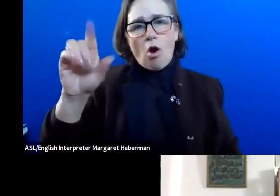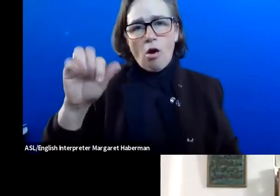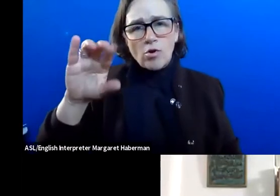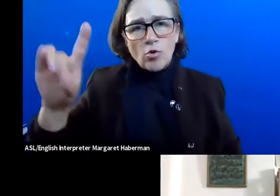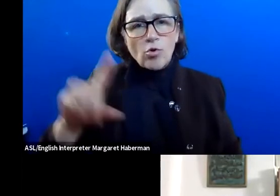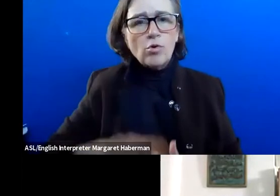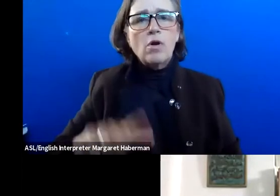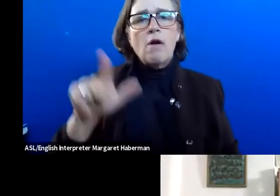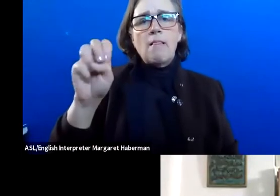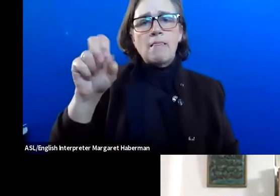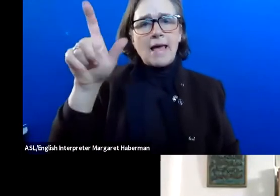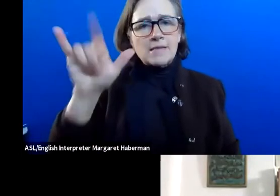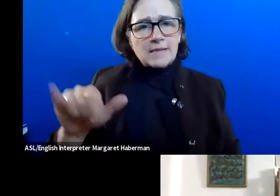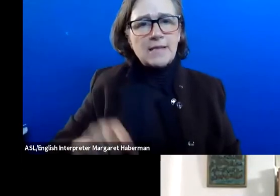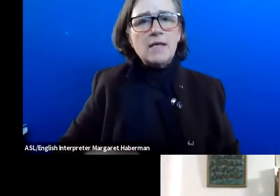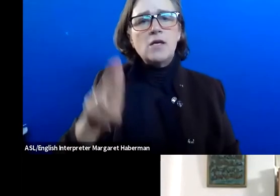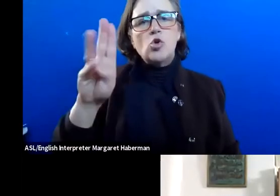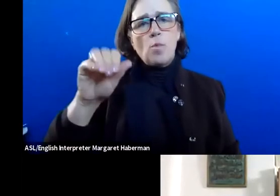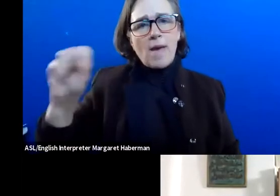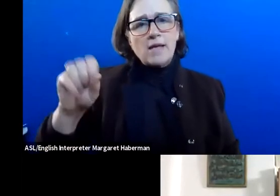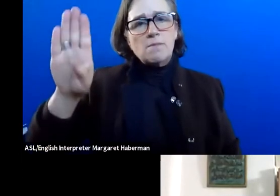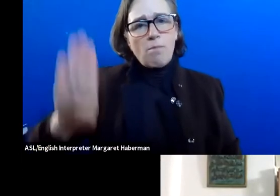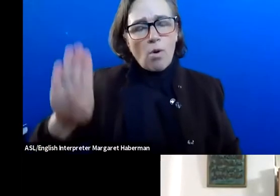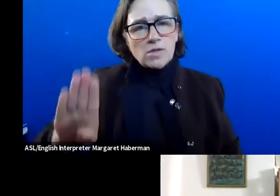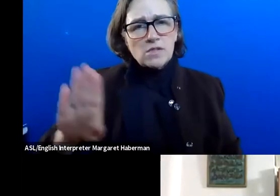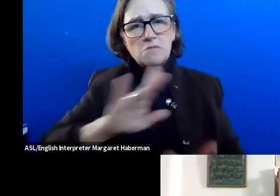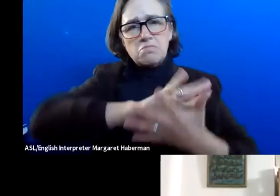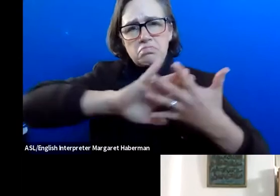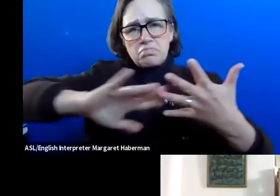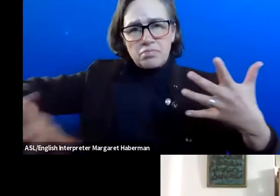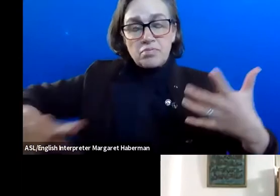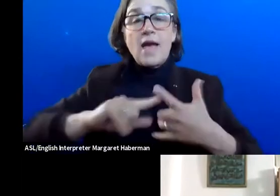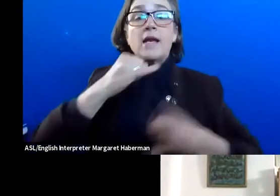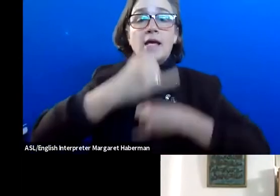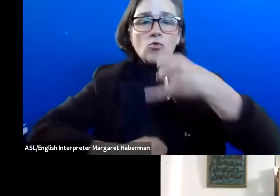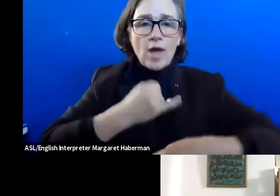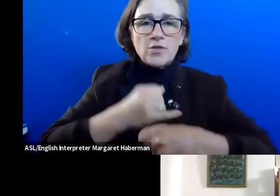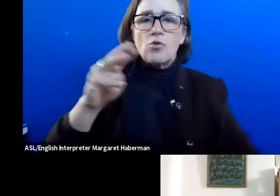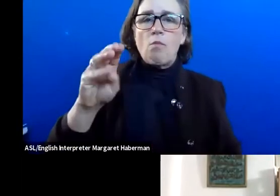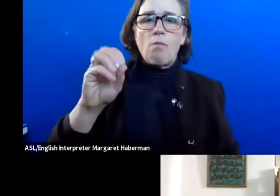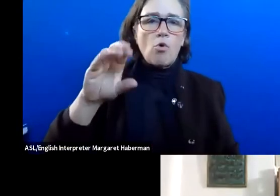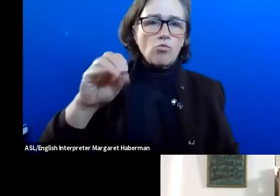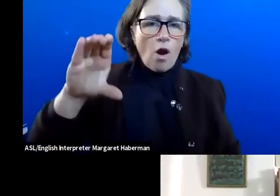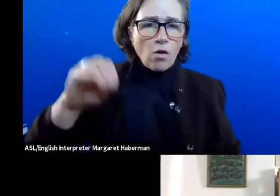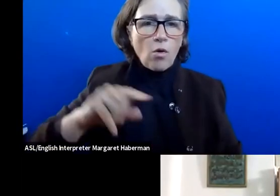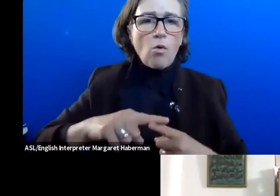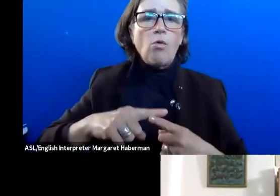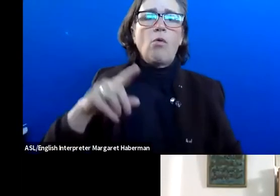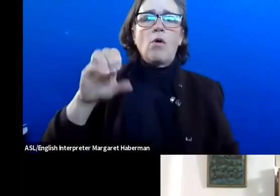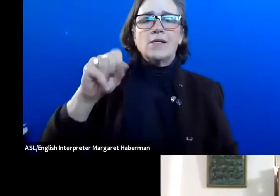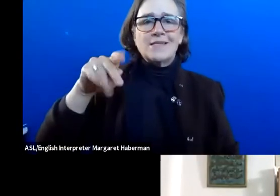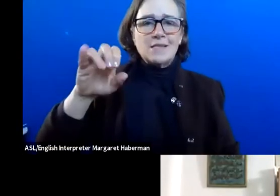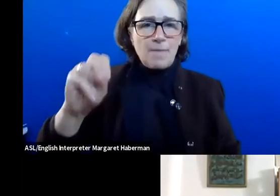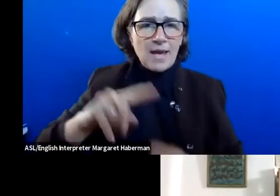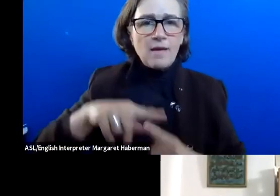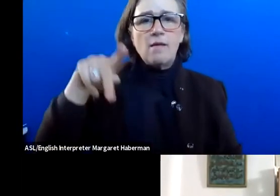University, UMass Boston, and also internationally in Morocco, Jordan, Spain, Palestine,